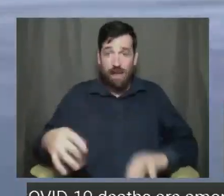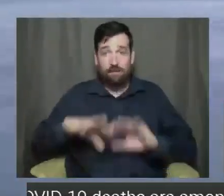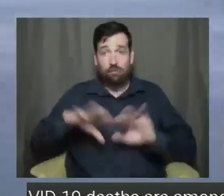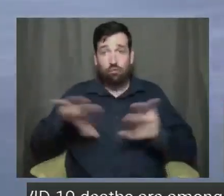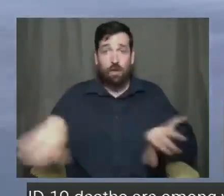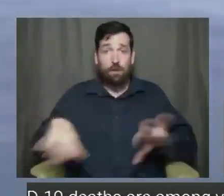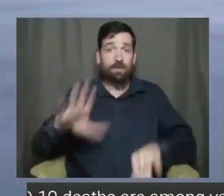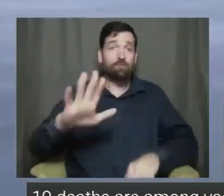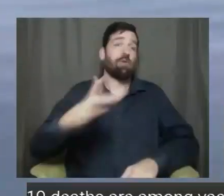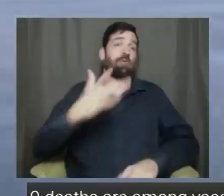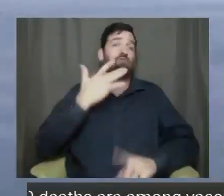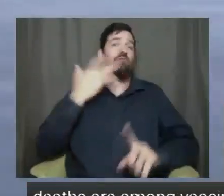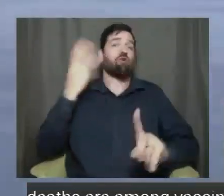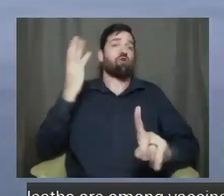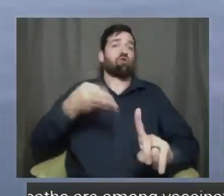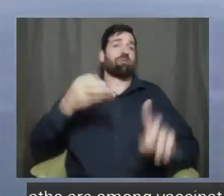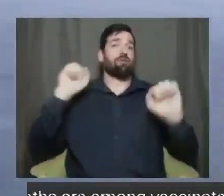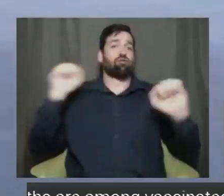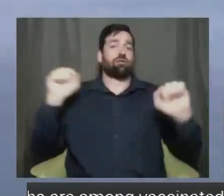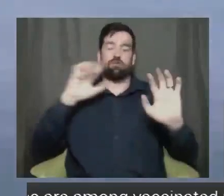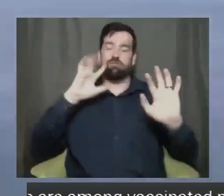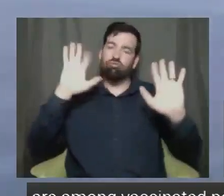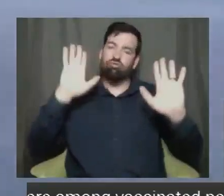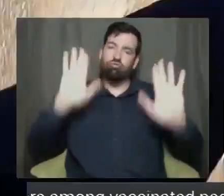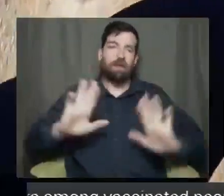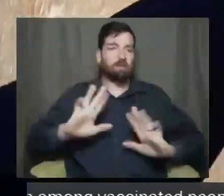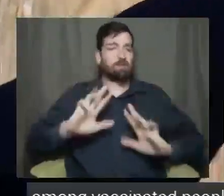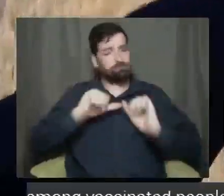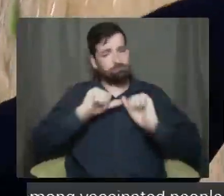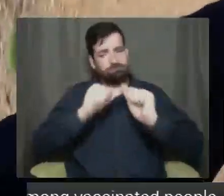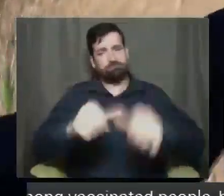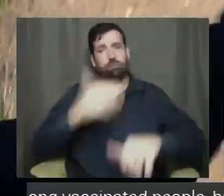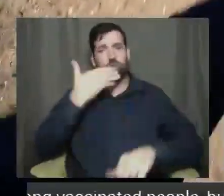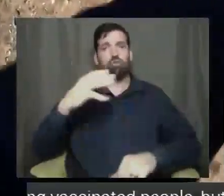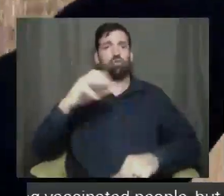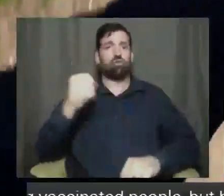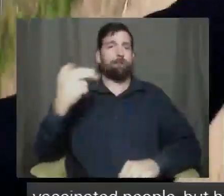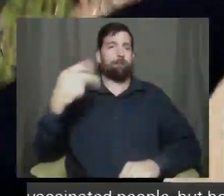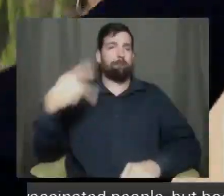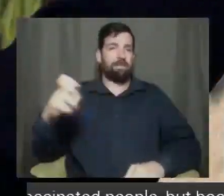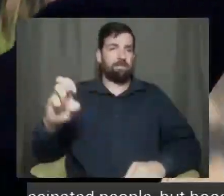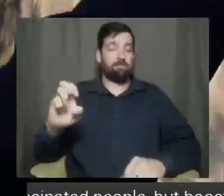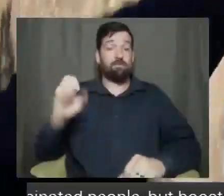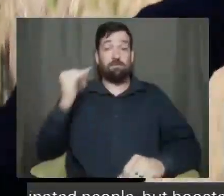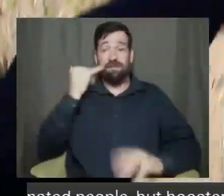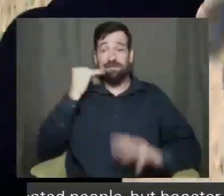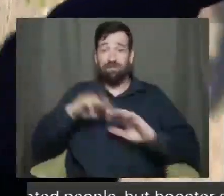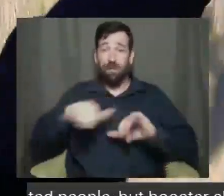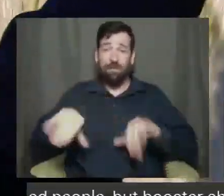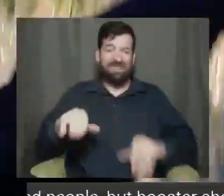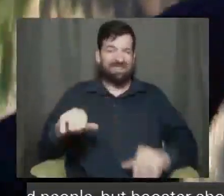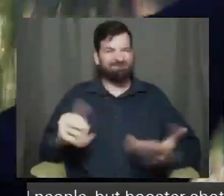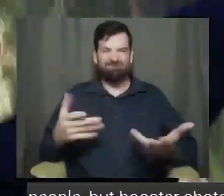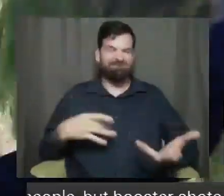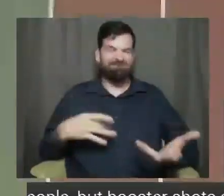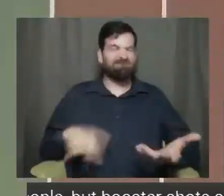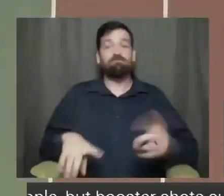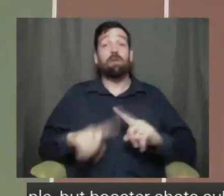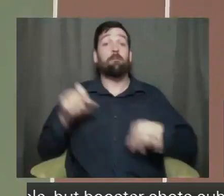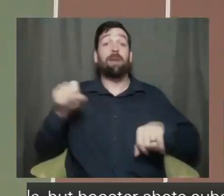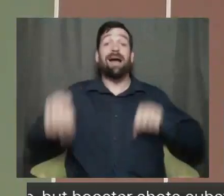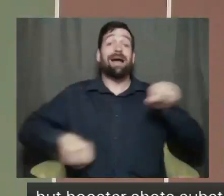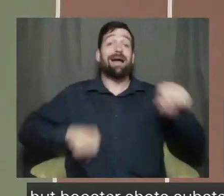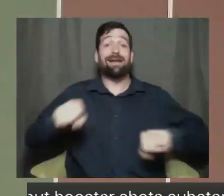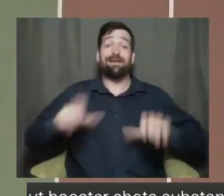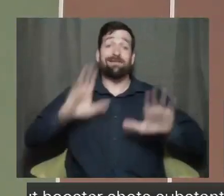mode of exercise, that's great. That's going to keep you in good condition. If swimming's not your thing, but say biking is, that's fine too. It's